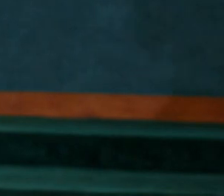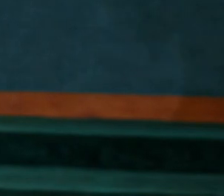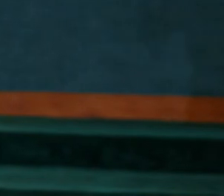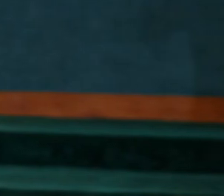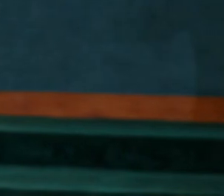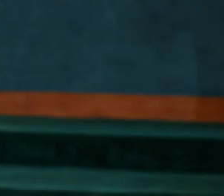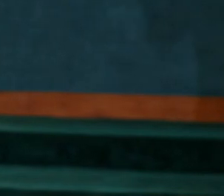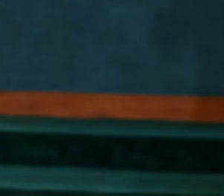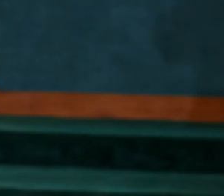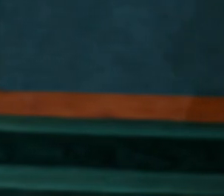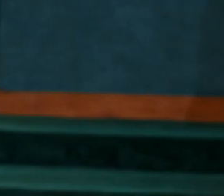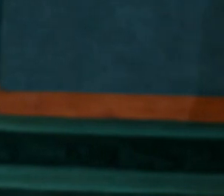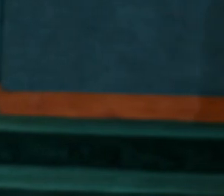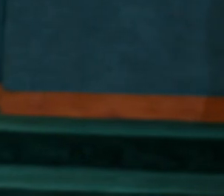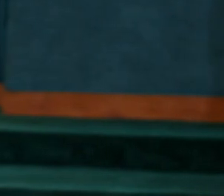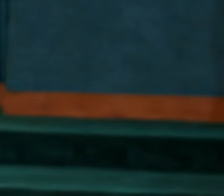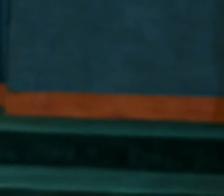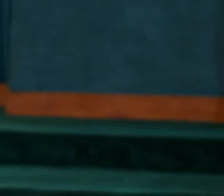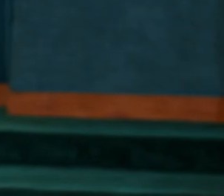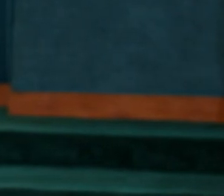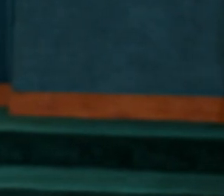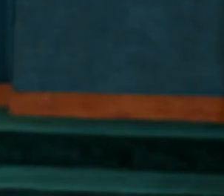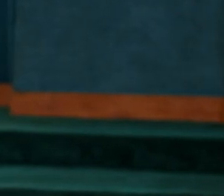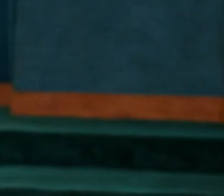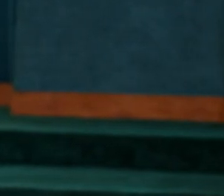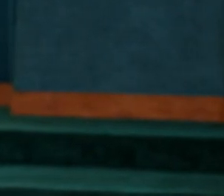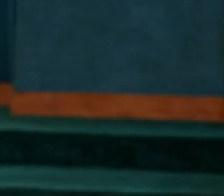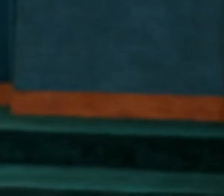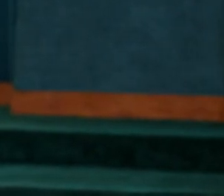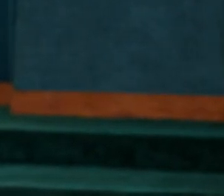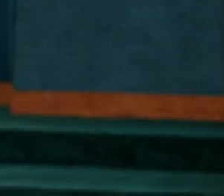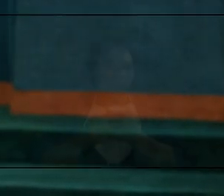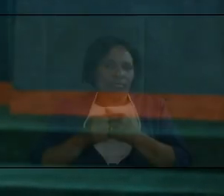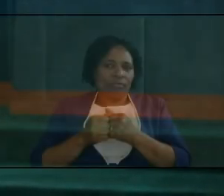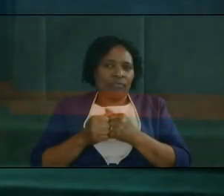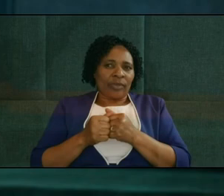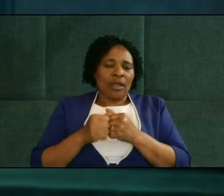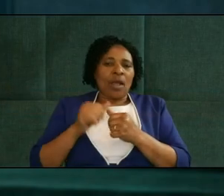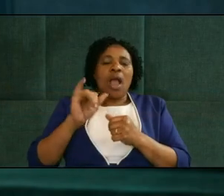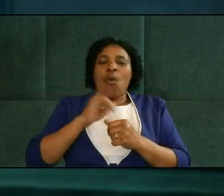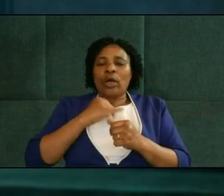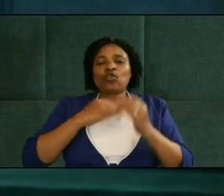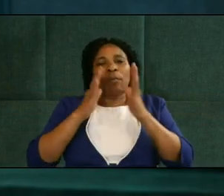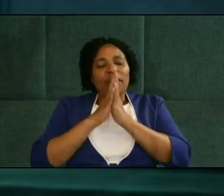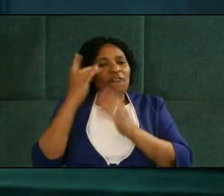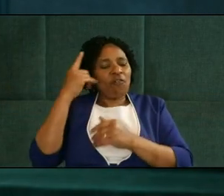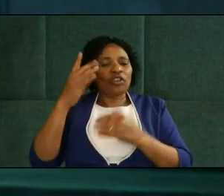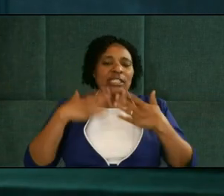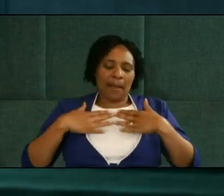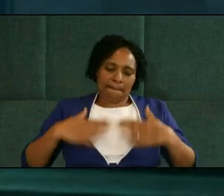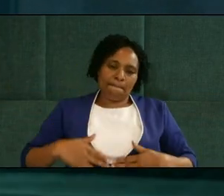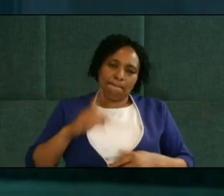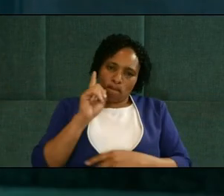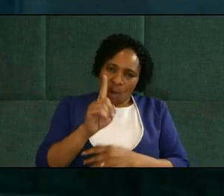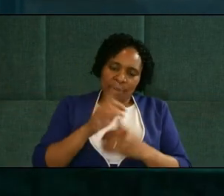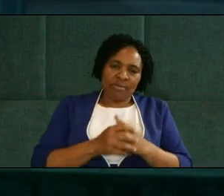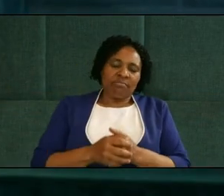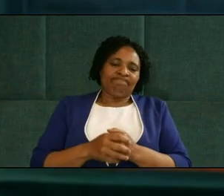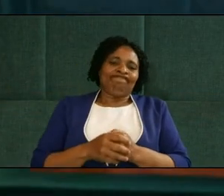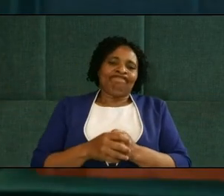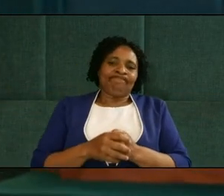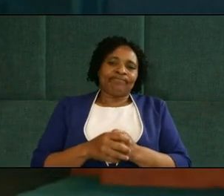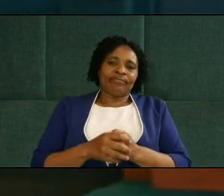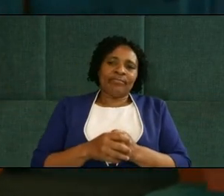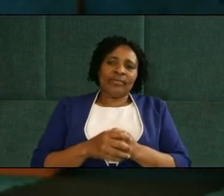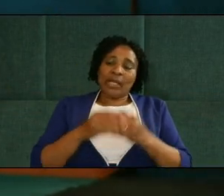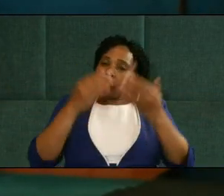the stone is coming. I want to pray for somebody as I close. I don't know who